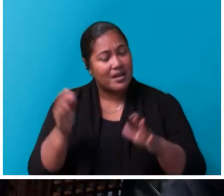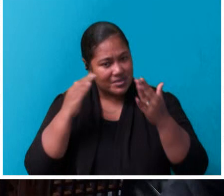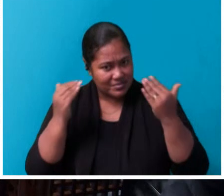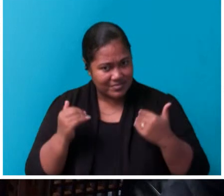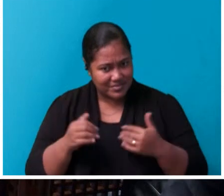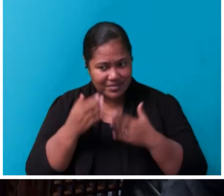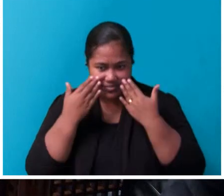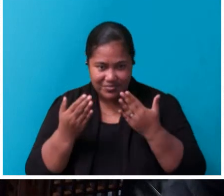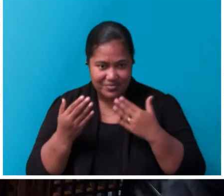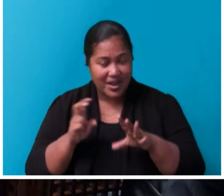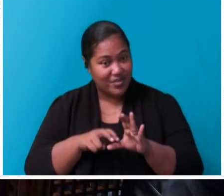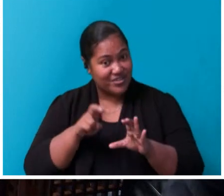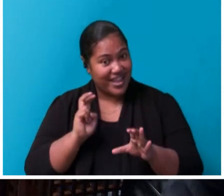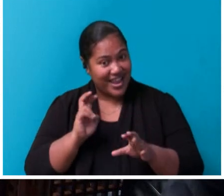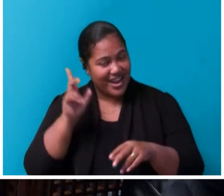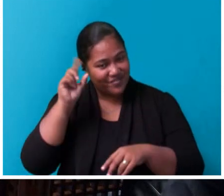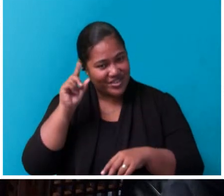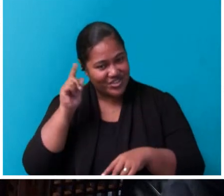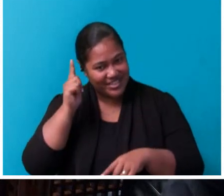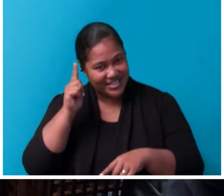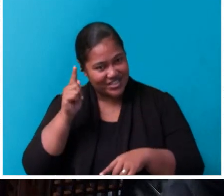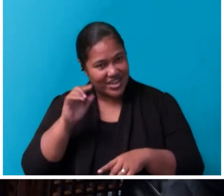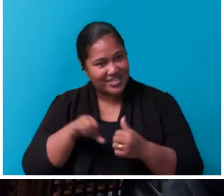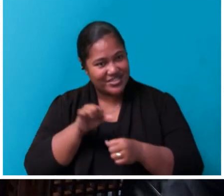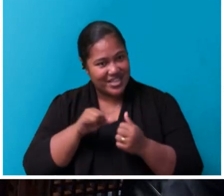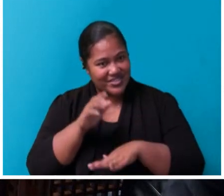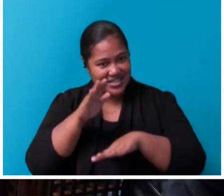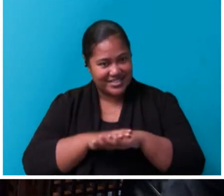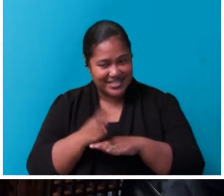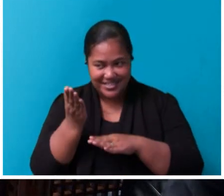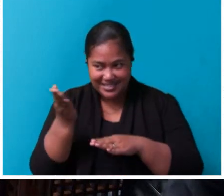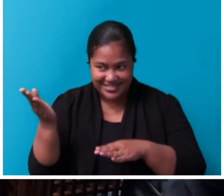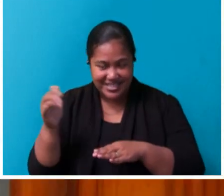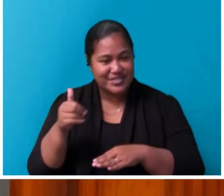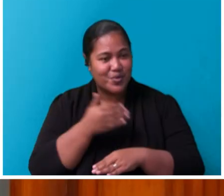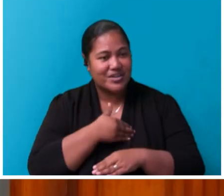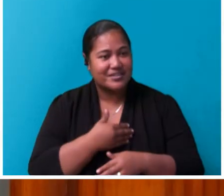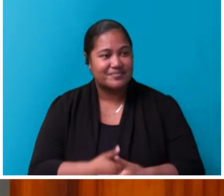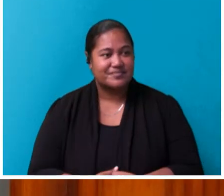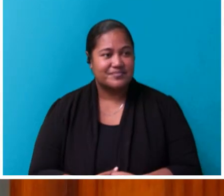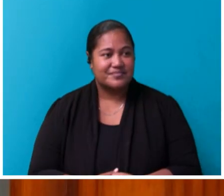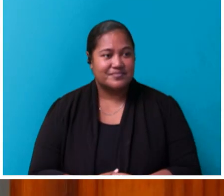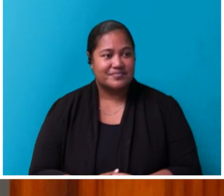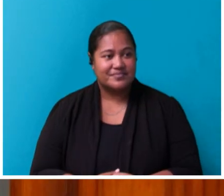of the Retired Fijian Teachers Association that are seated in the gallery this morning.